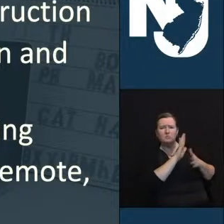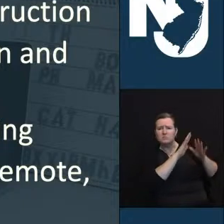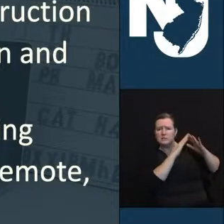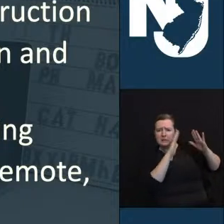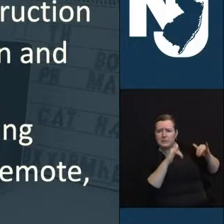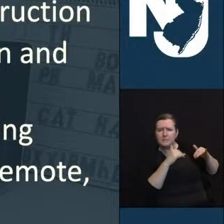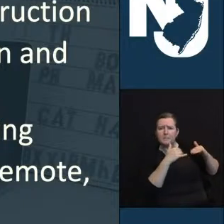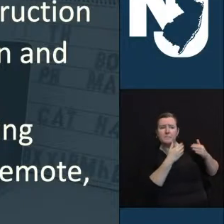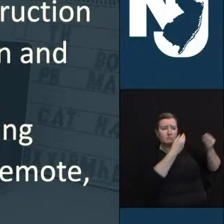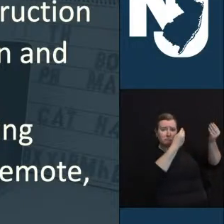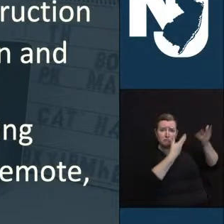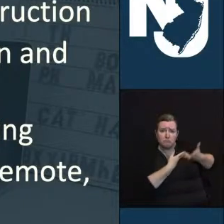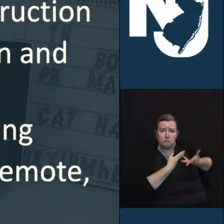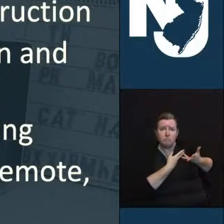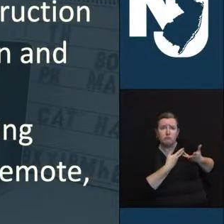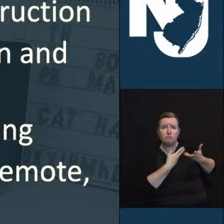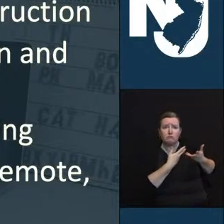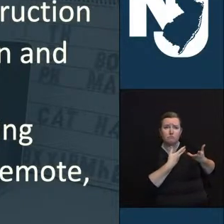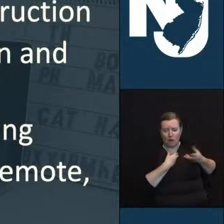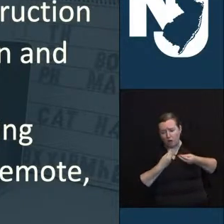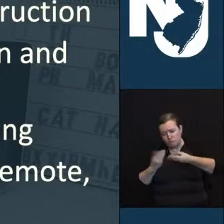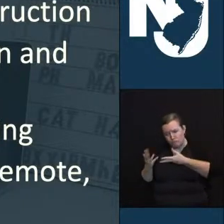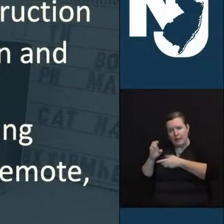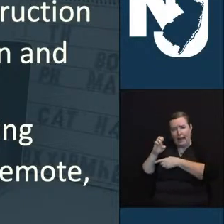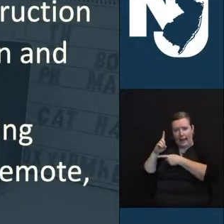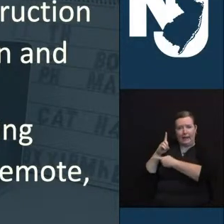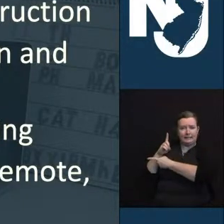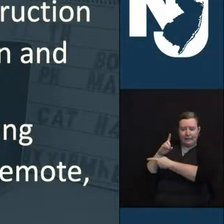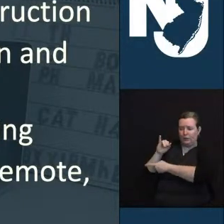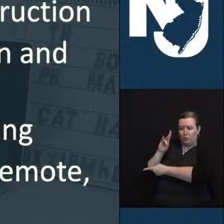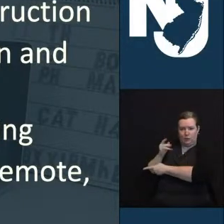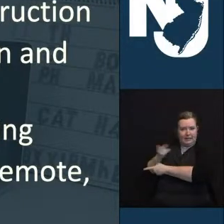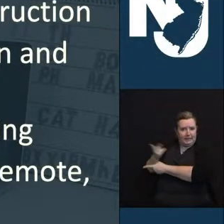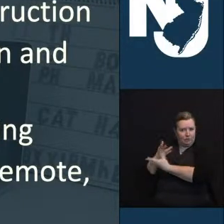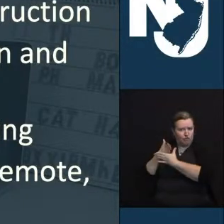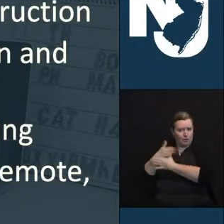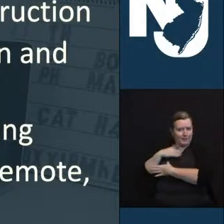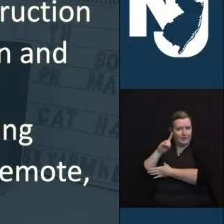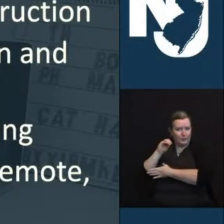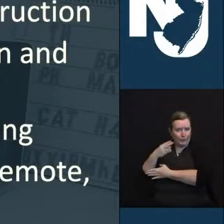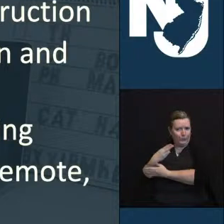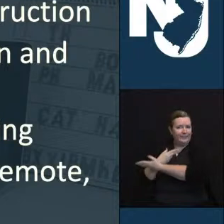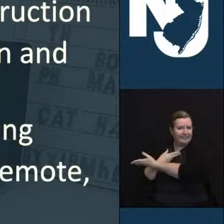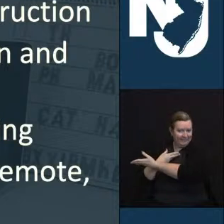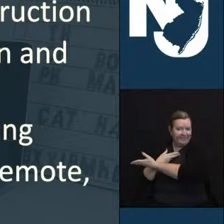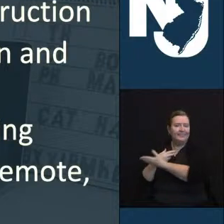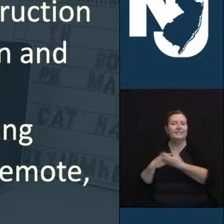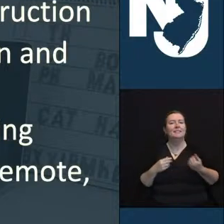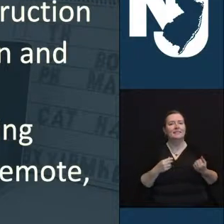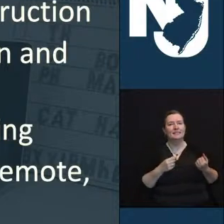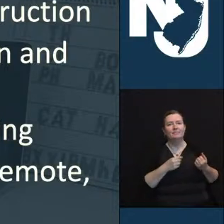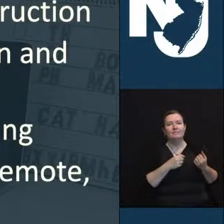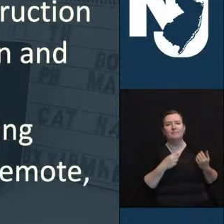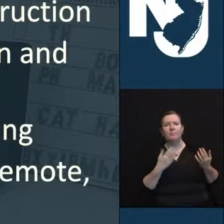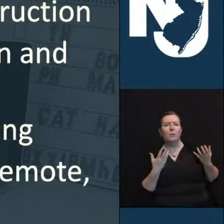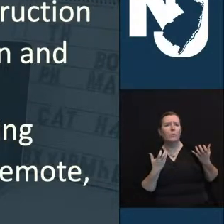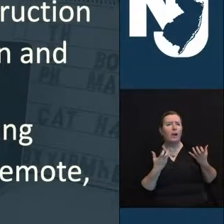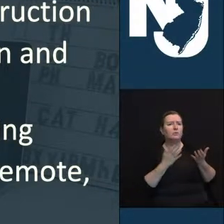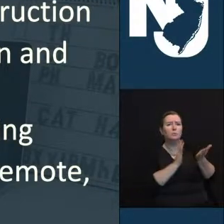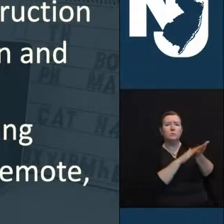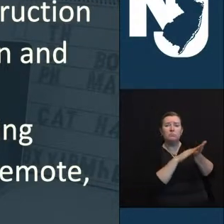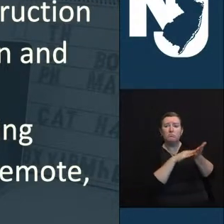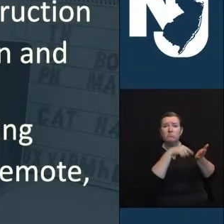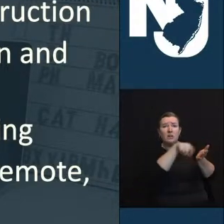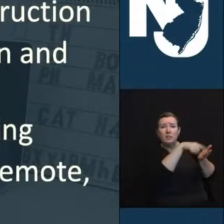Department of Education's behalf. Also to make sure folks out there know that we know this is really stressful. And